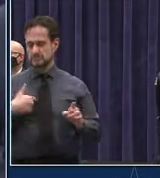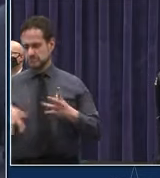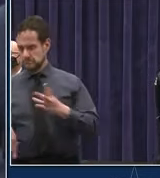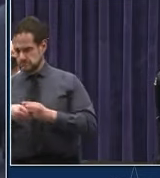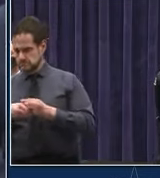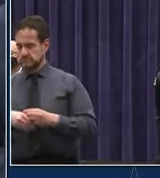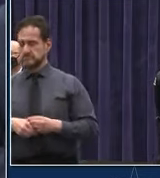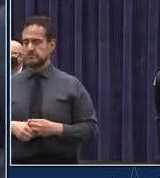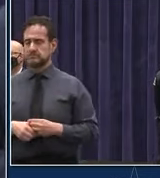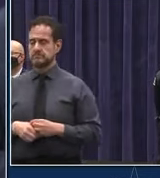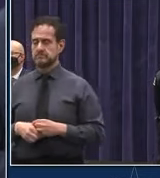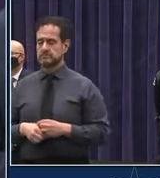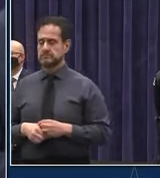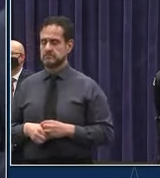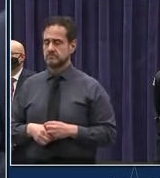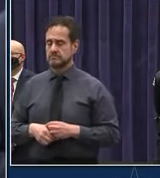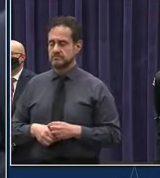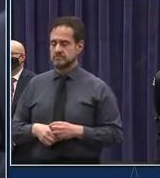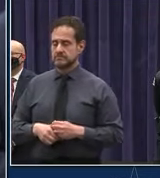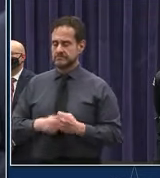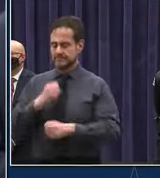Mayor?